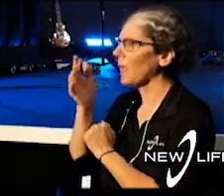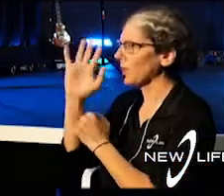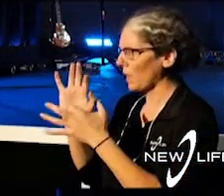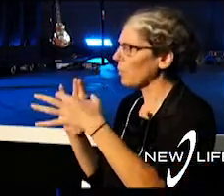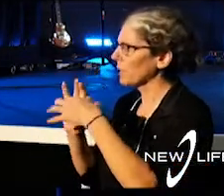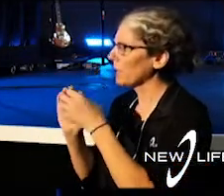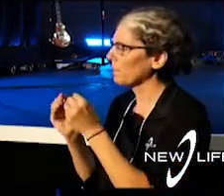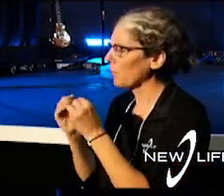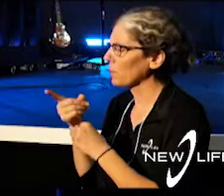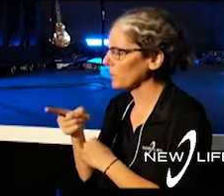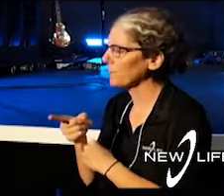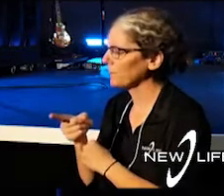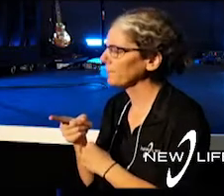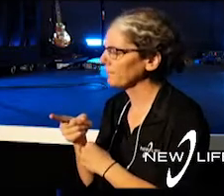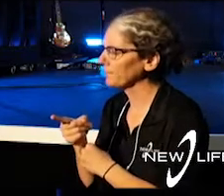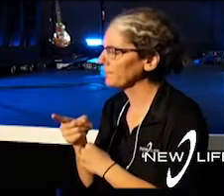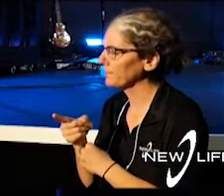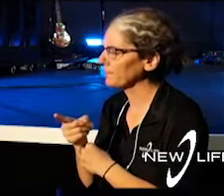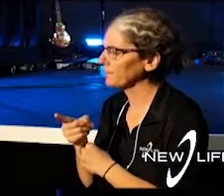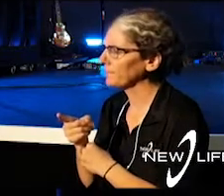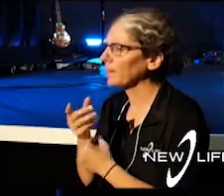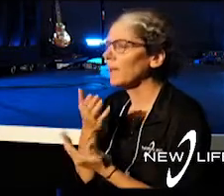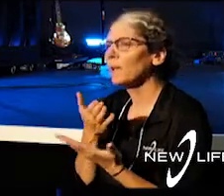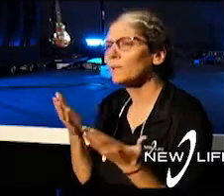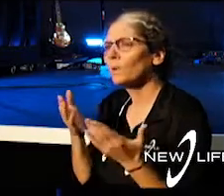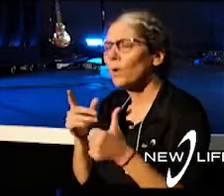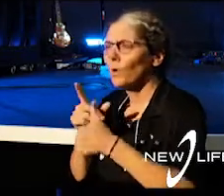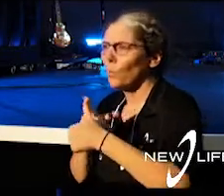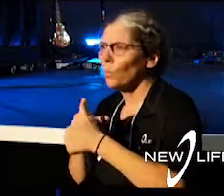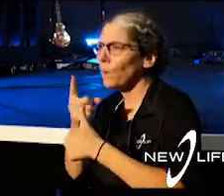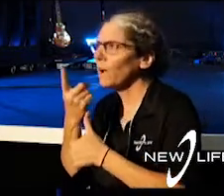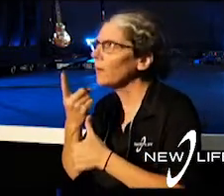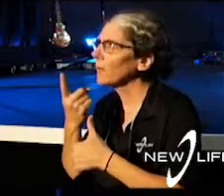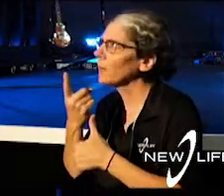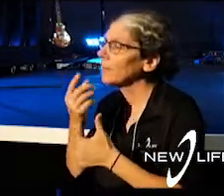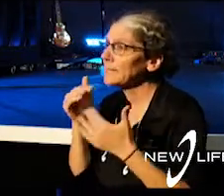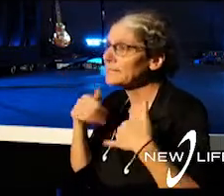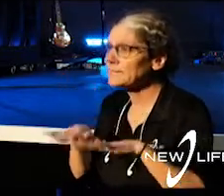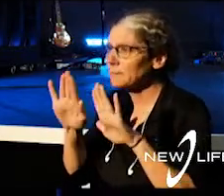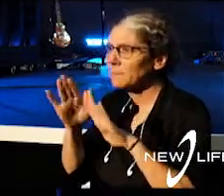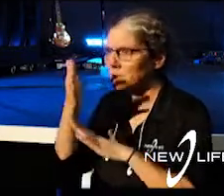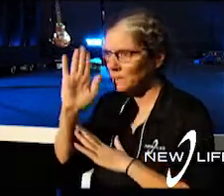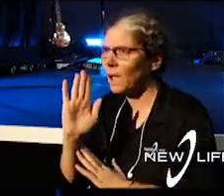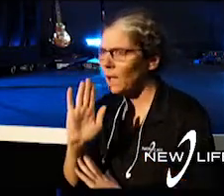to you." So there's a three-step process here. Step one, submit to God.